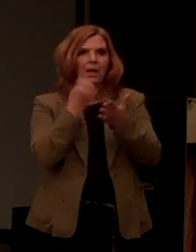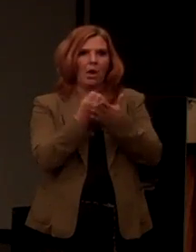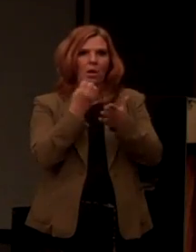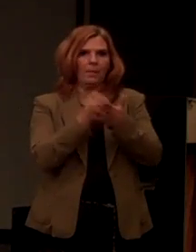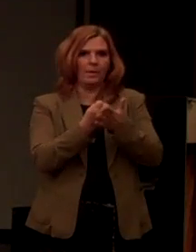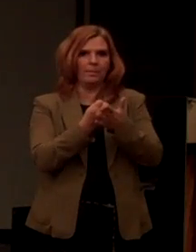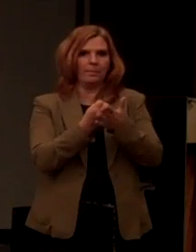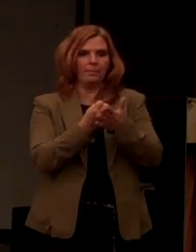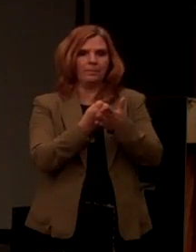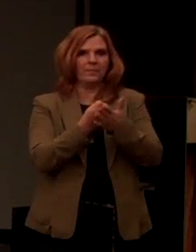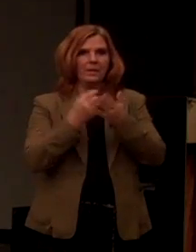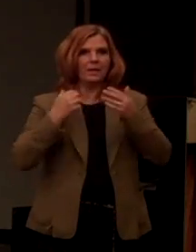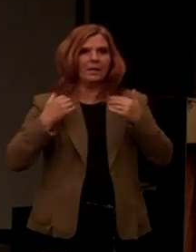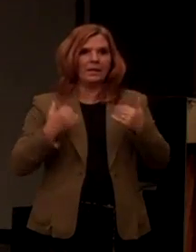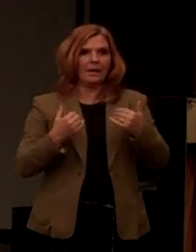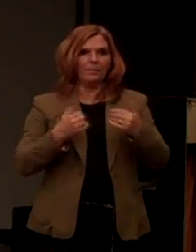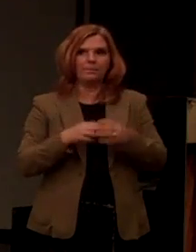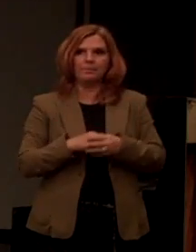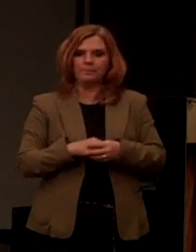economy. Now,